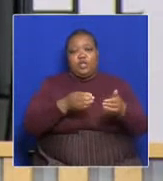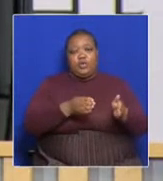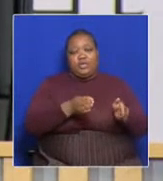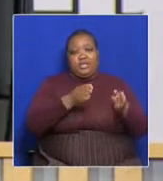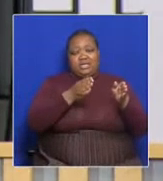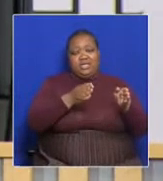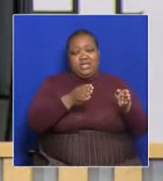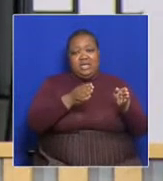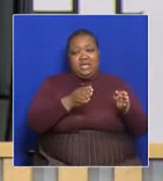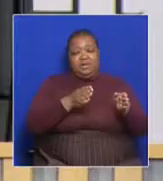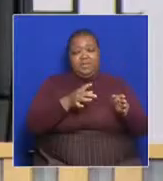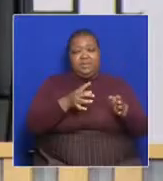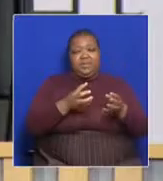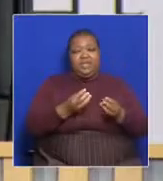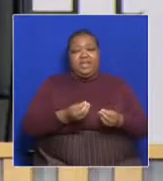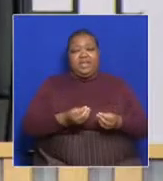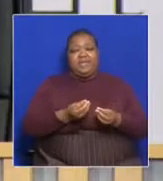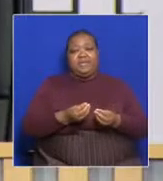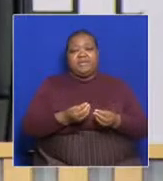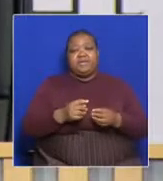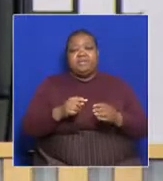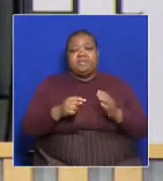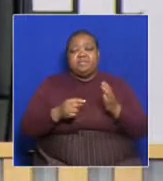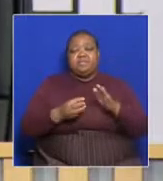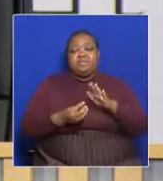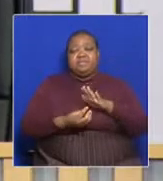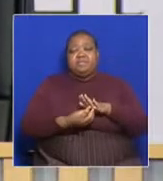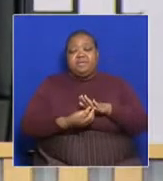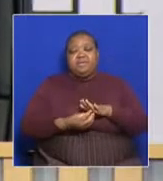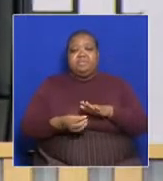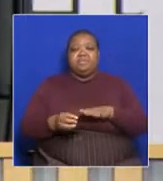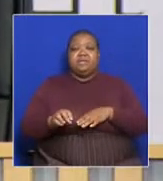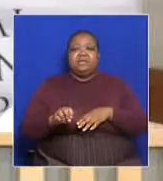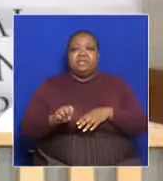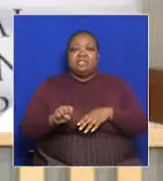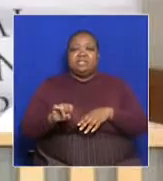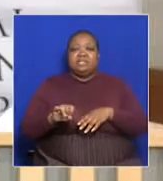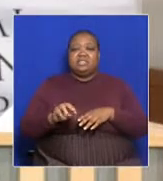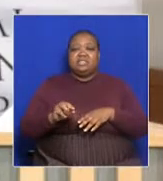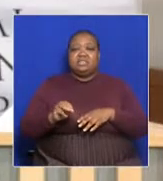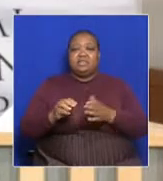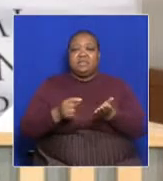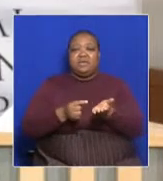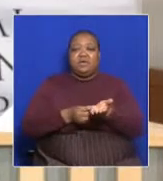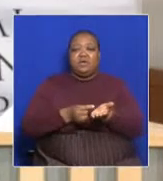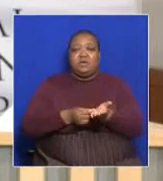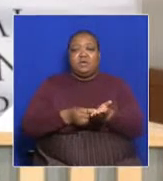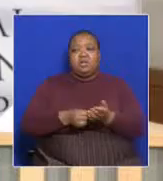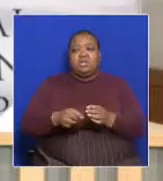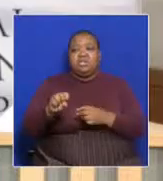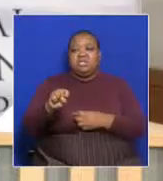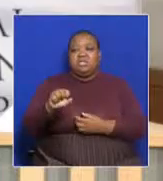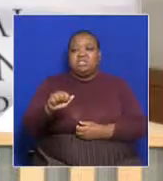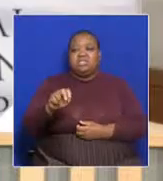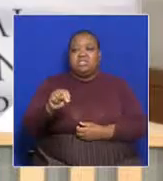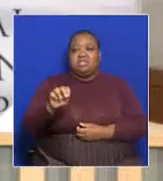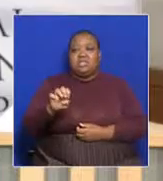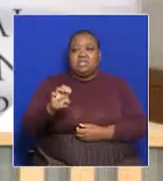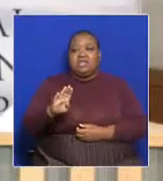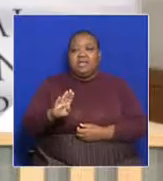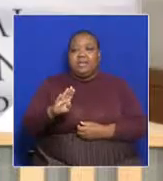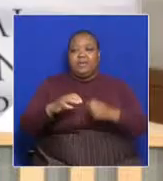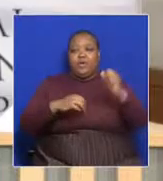obviously that a tracking device works with. So we sent it to our SANEB head office. We've shared that information with Interpol,